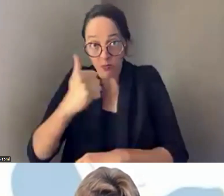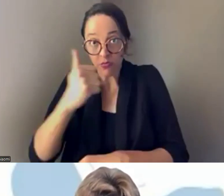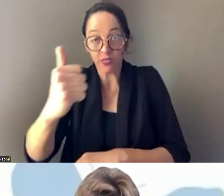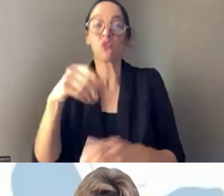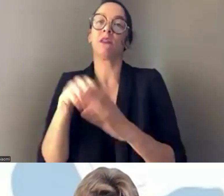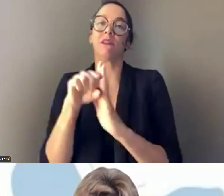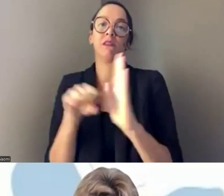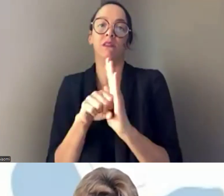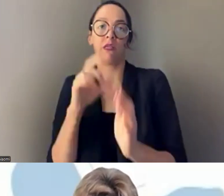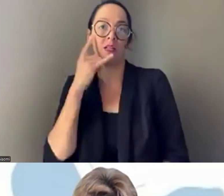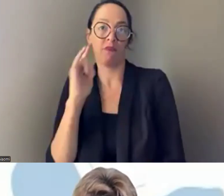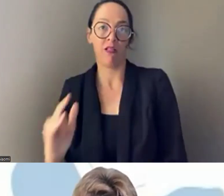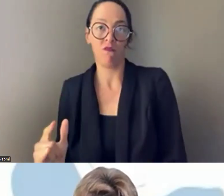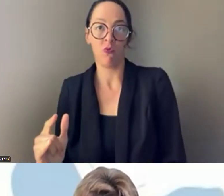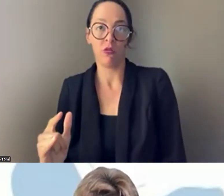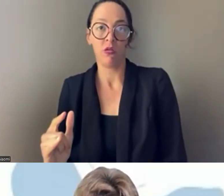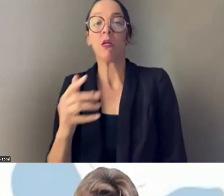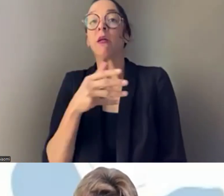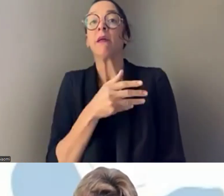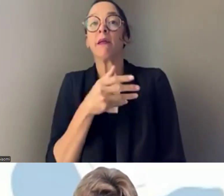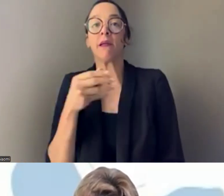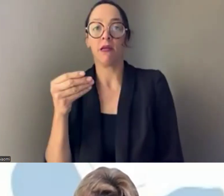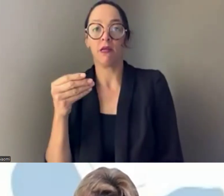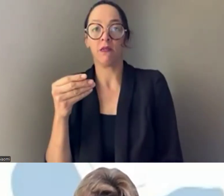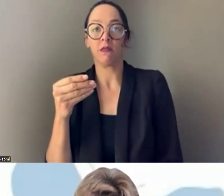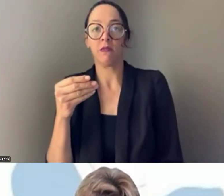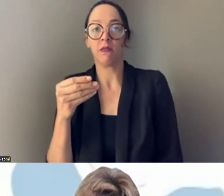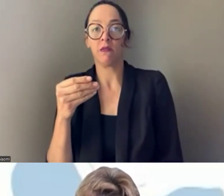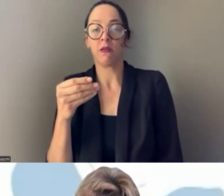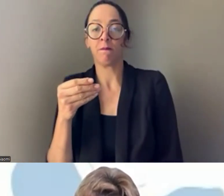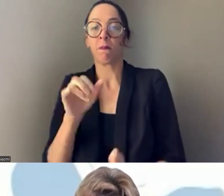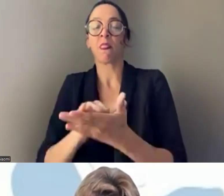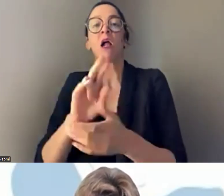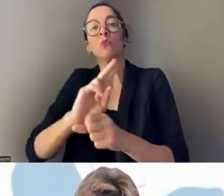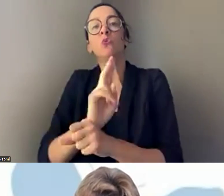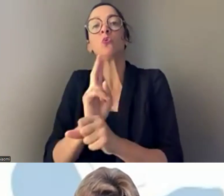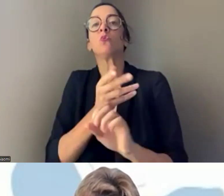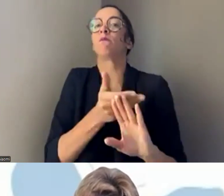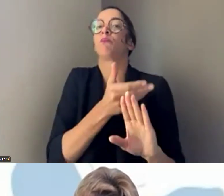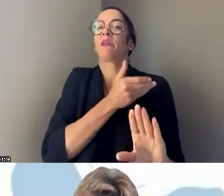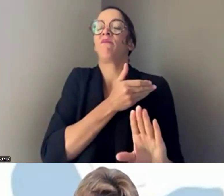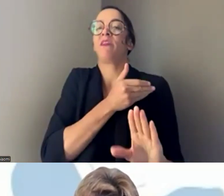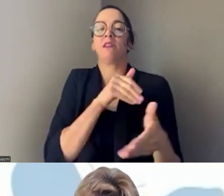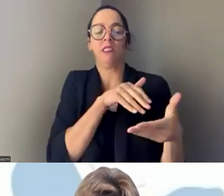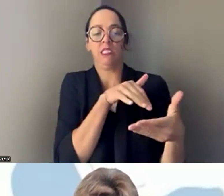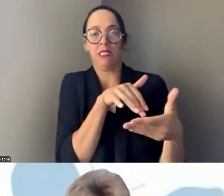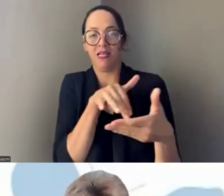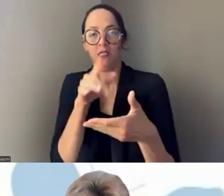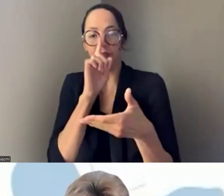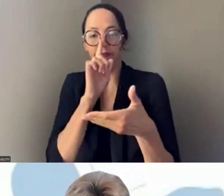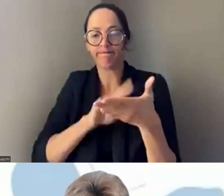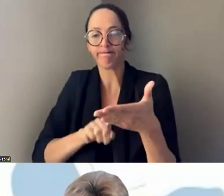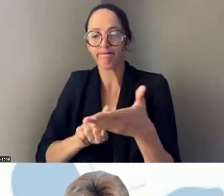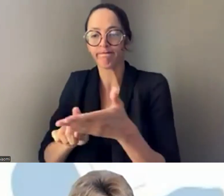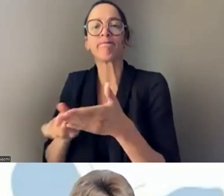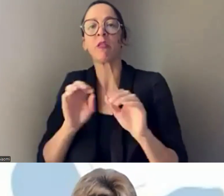California, and that use previous studies done in the state to